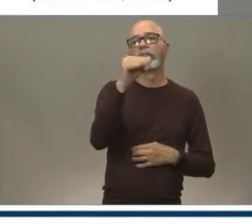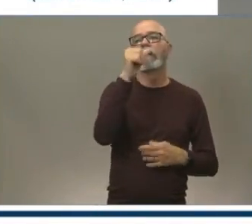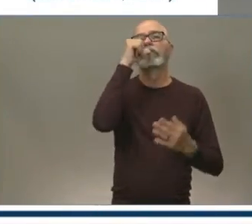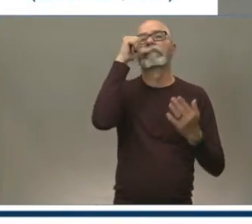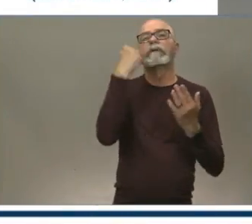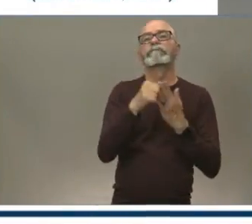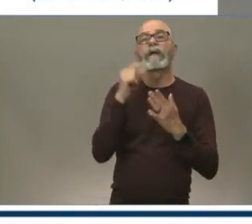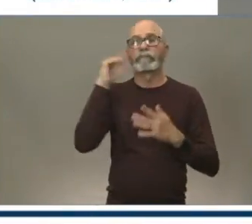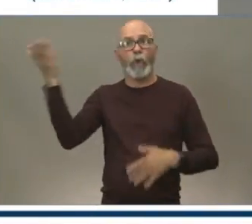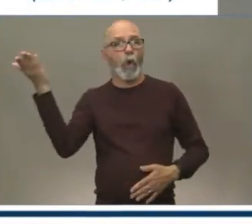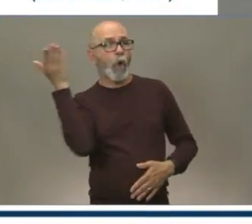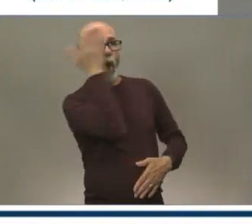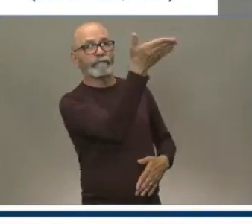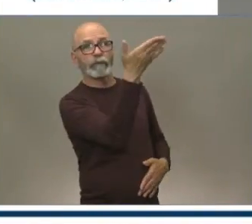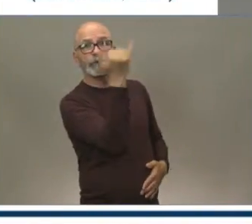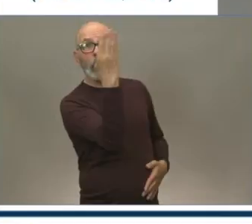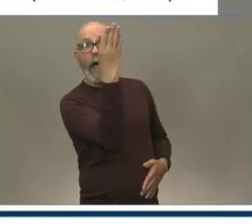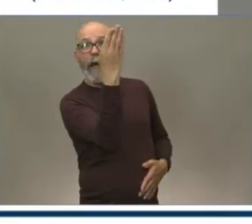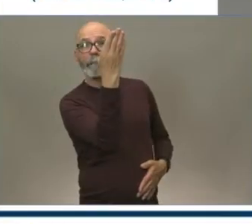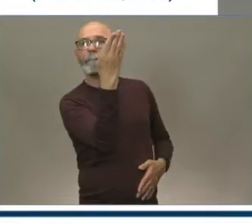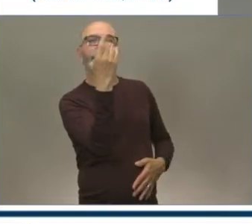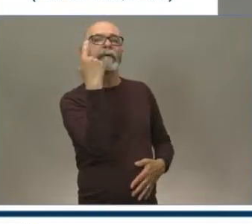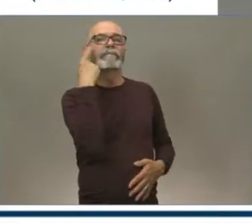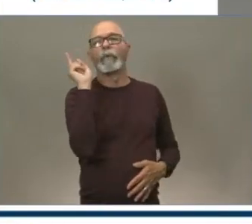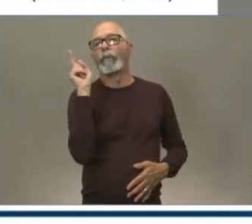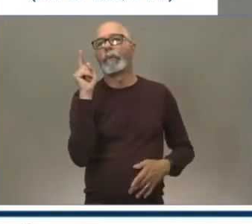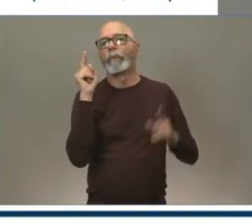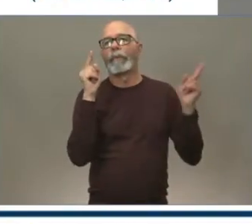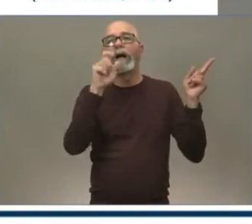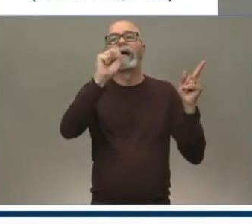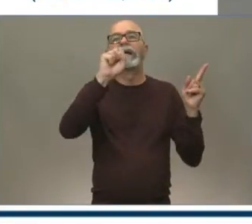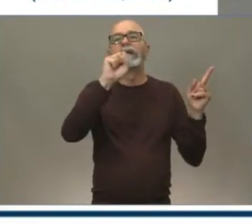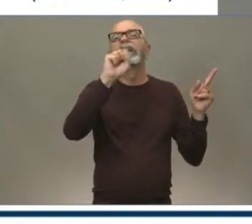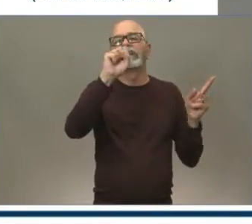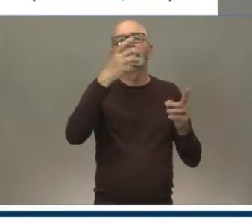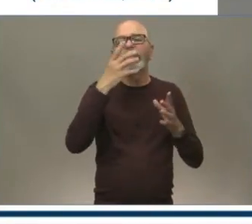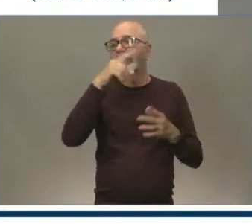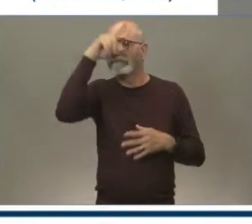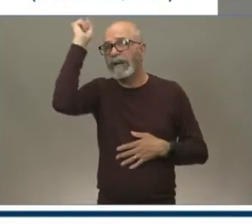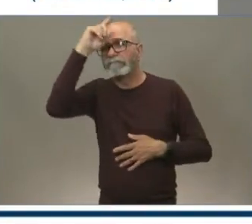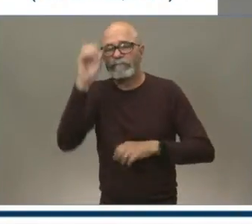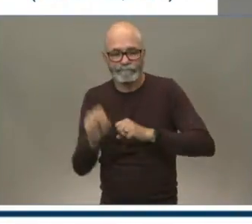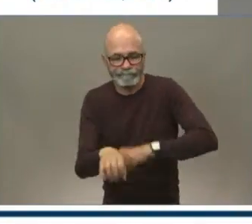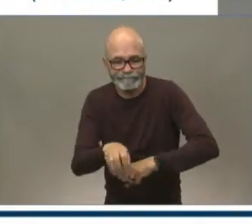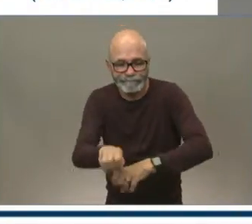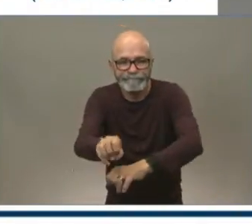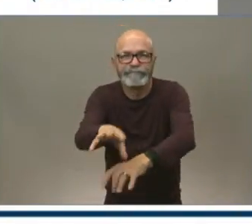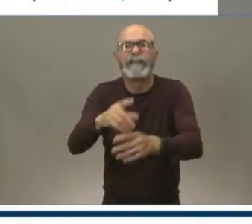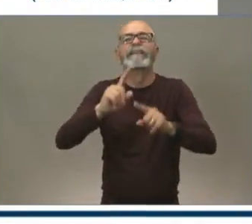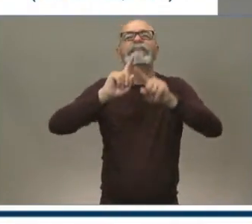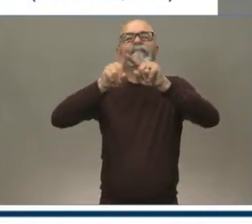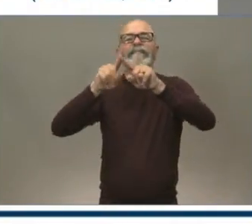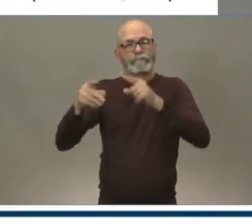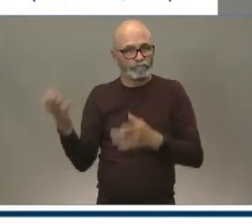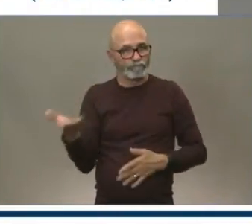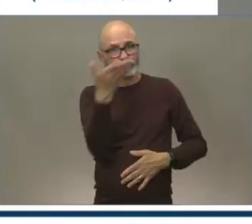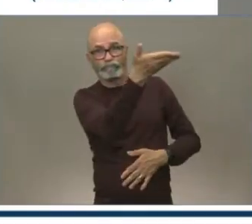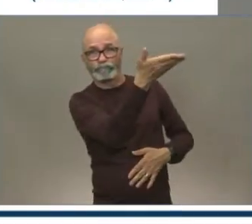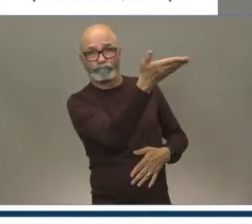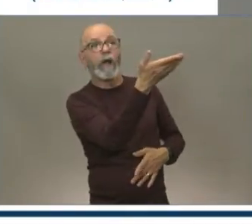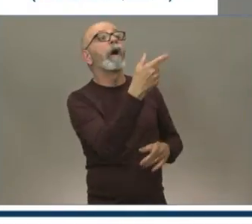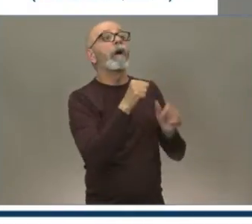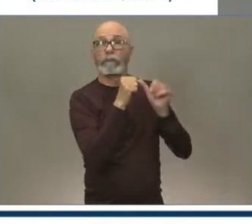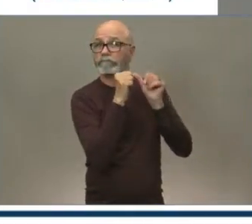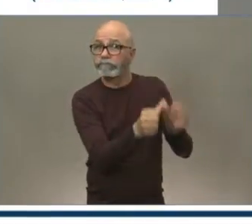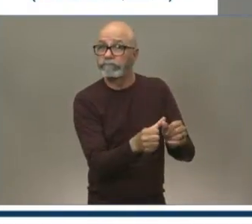summer employment or longer-term employment. That letter of acceptance that is in Nova Scotia that